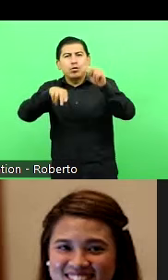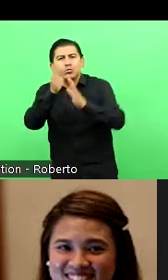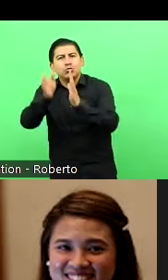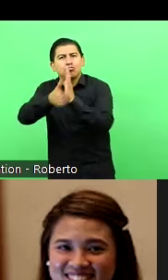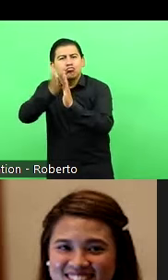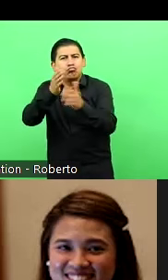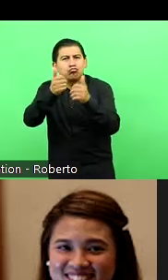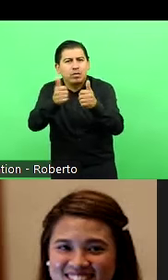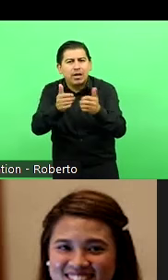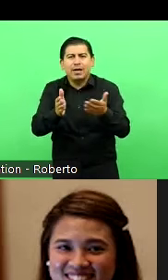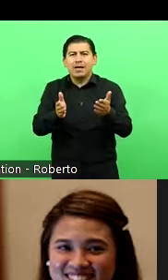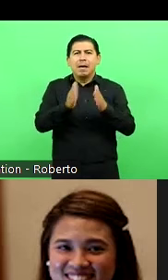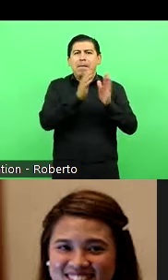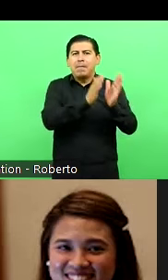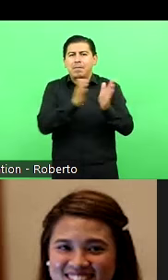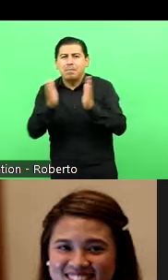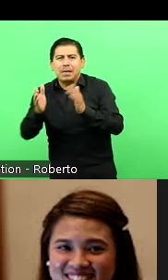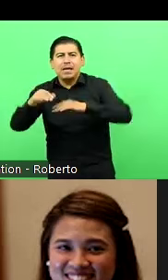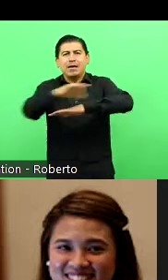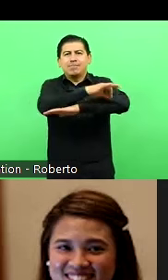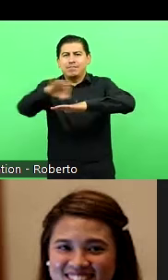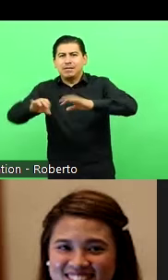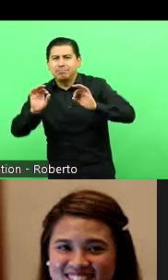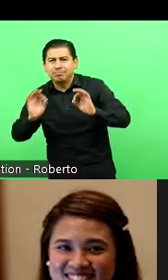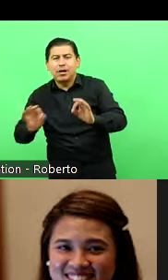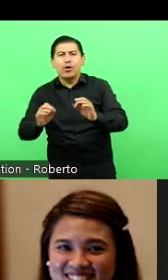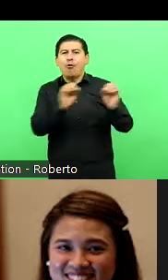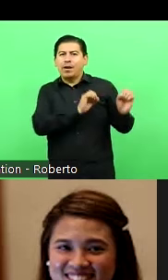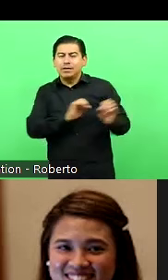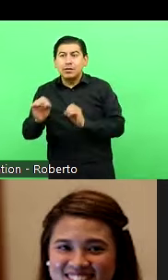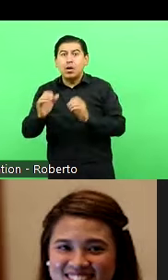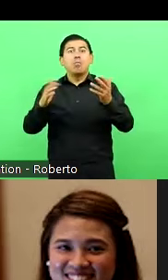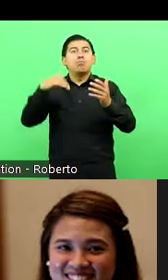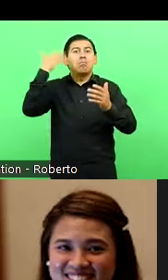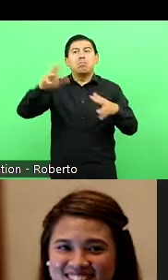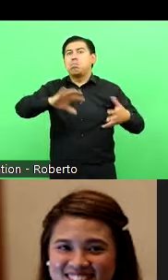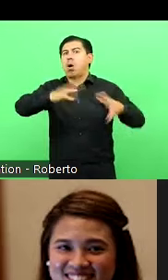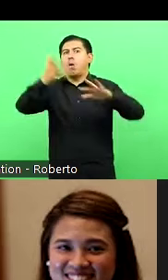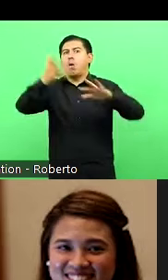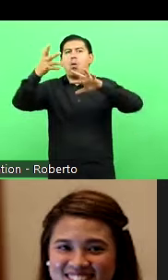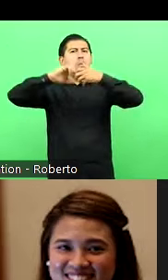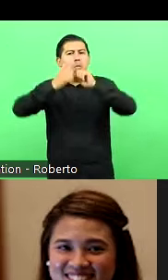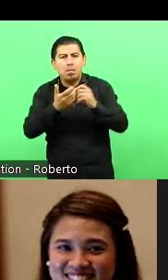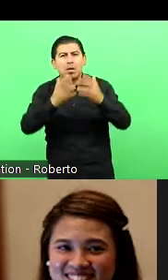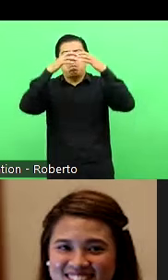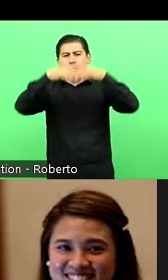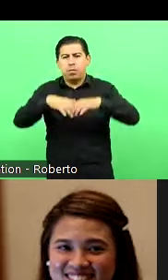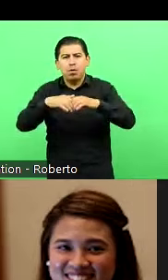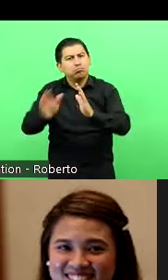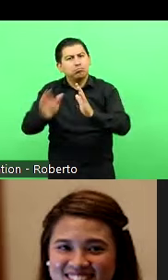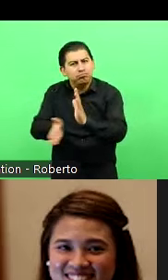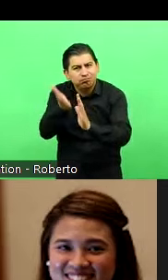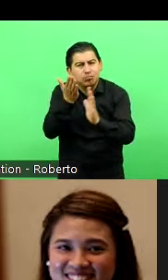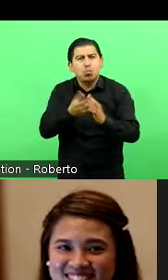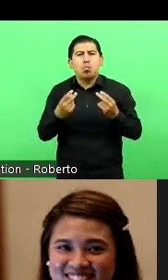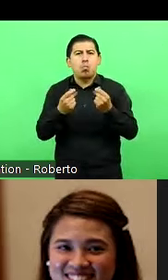this scorecard, it's a structured approach for us. With a city as big as Quezon City, it is very